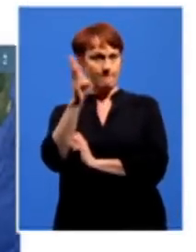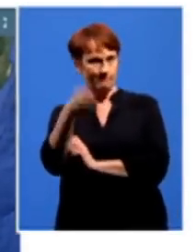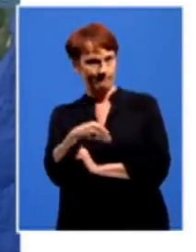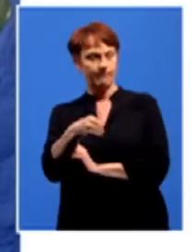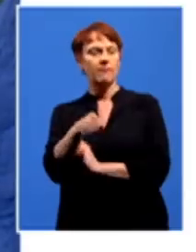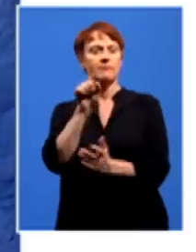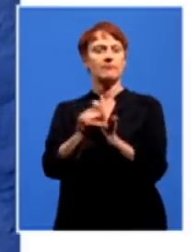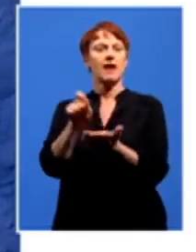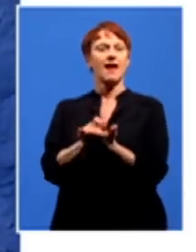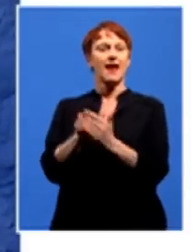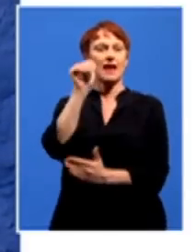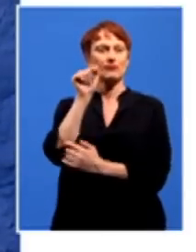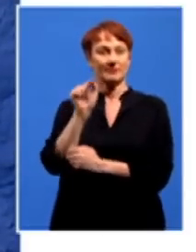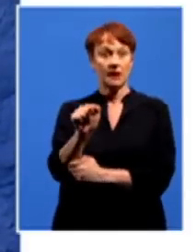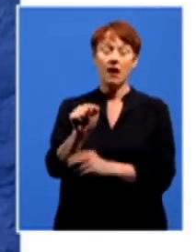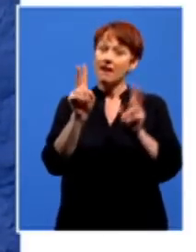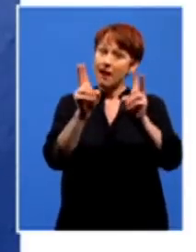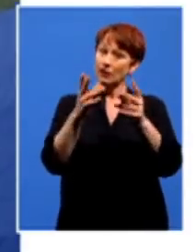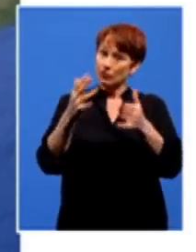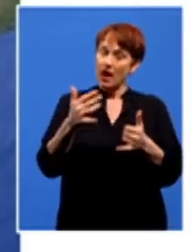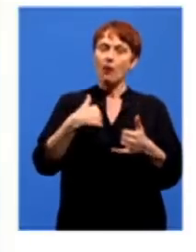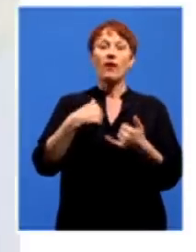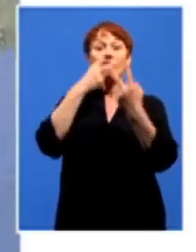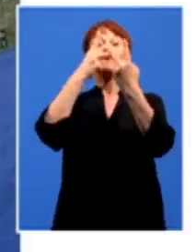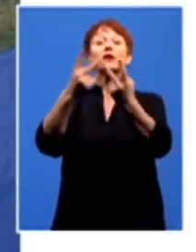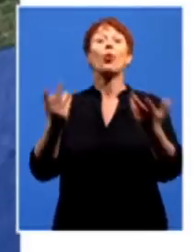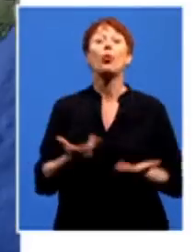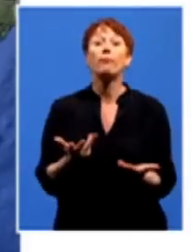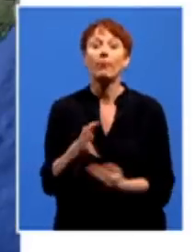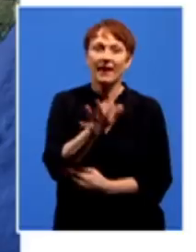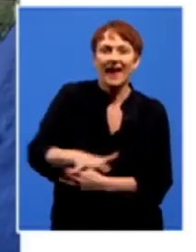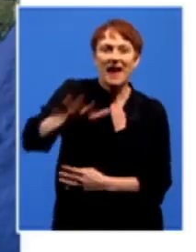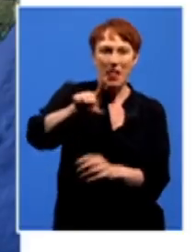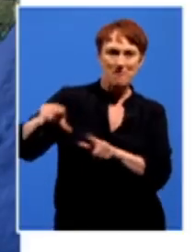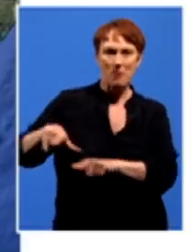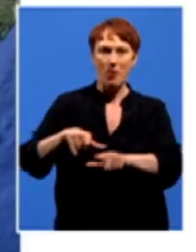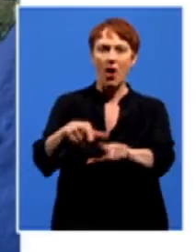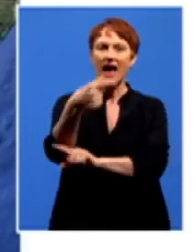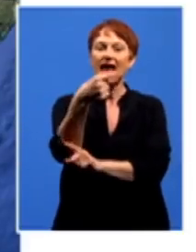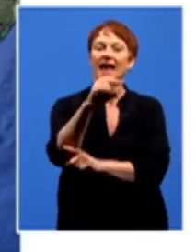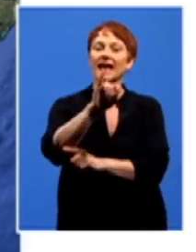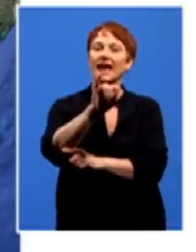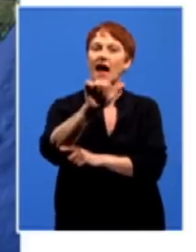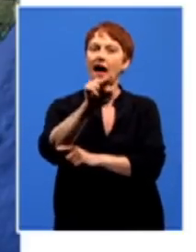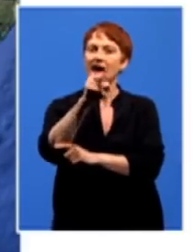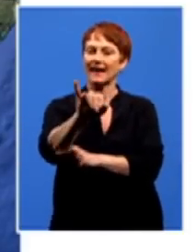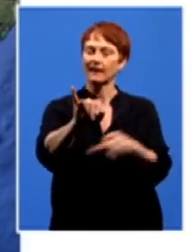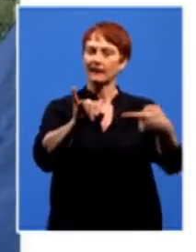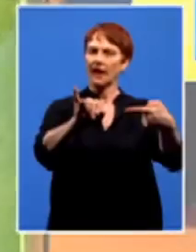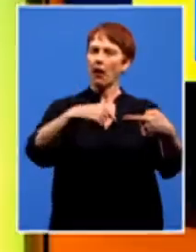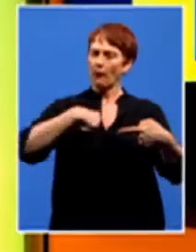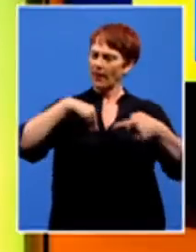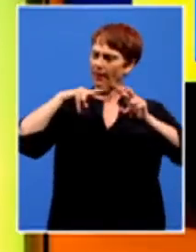sabcnews.com/elections. And today we're going all the way to Limpopo. We are going to Giyani to try and